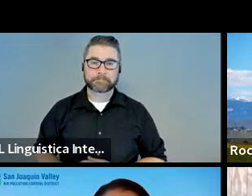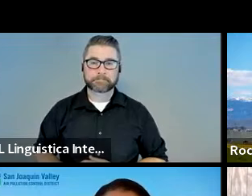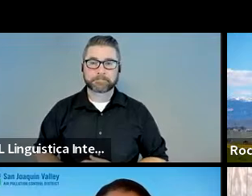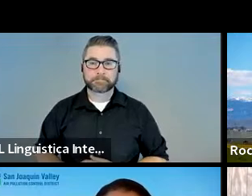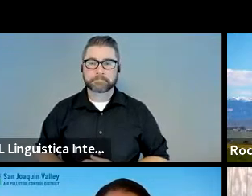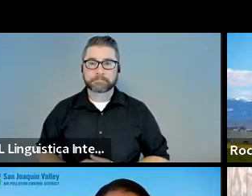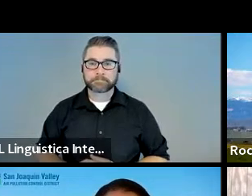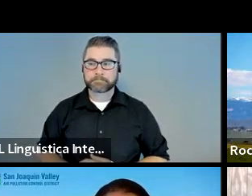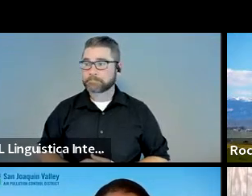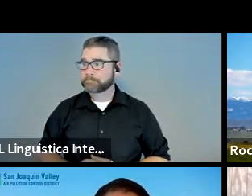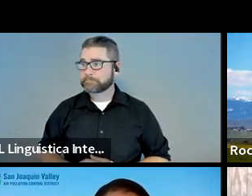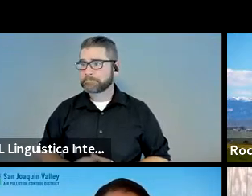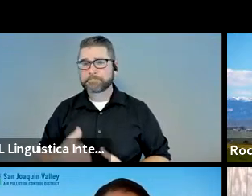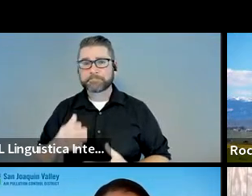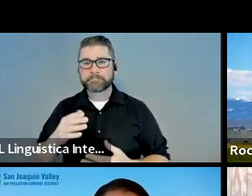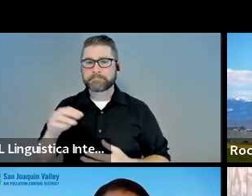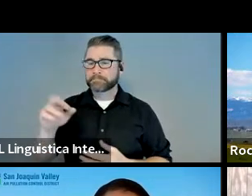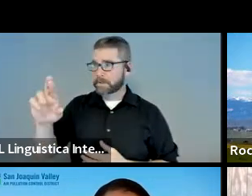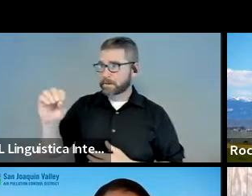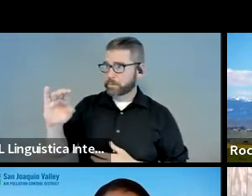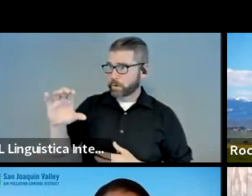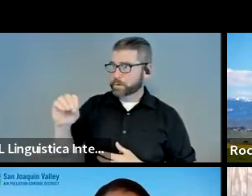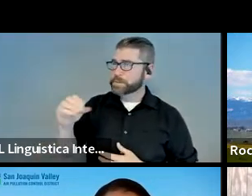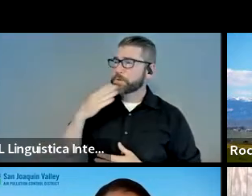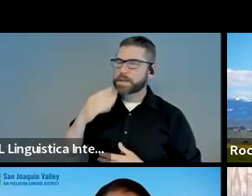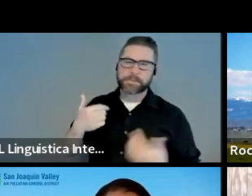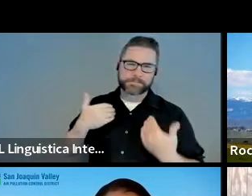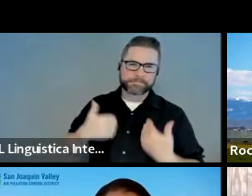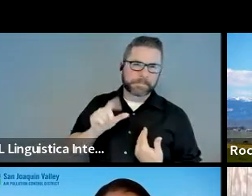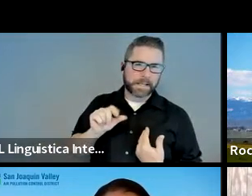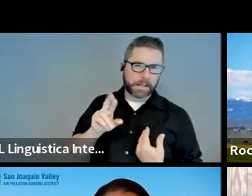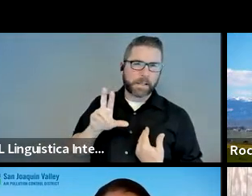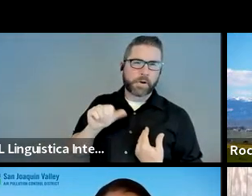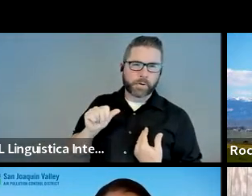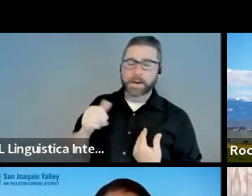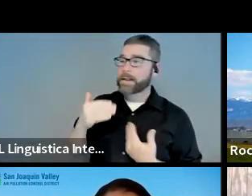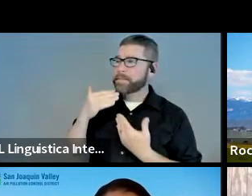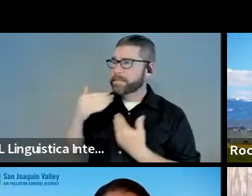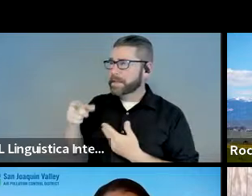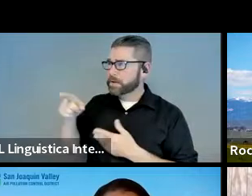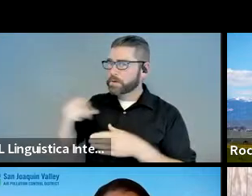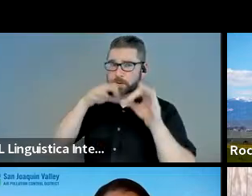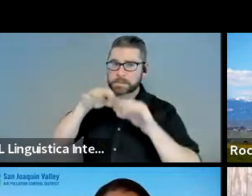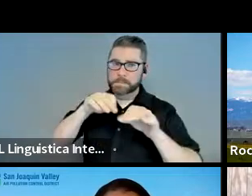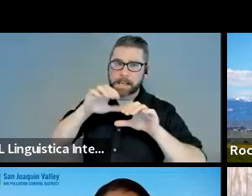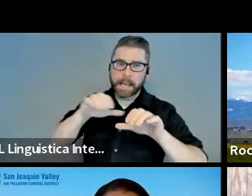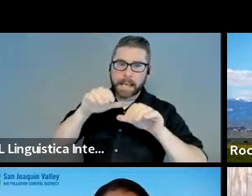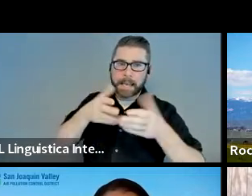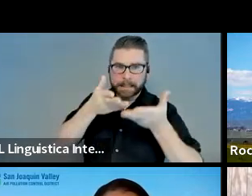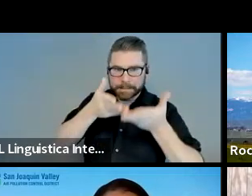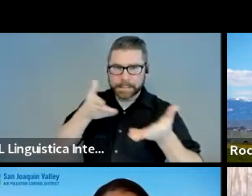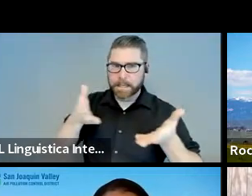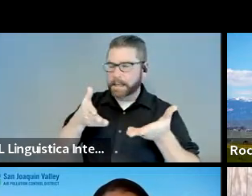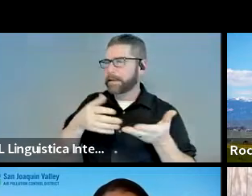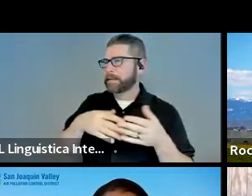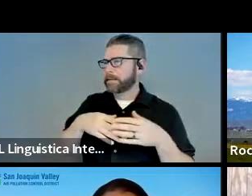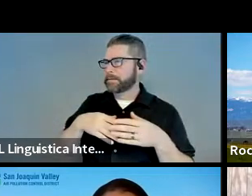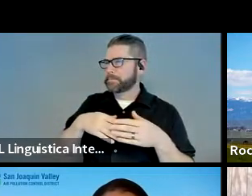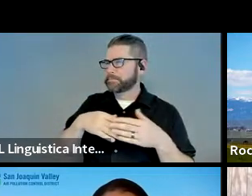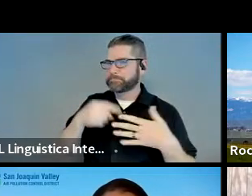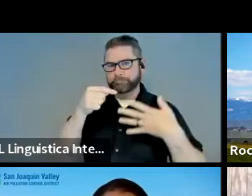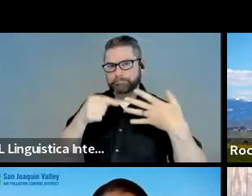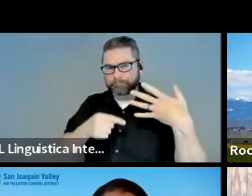All right, thank you so much, Rocio. This is Laura. Thank you for taking us through the action items tracker and everyone for your